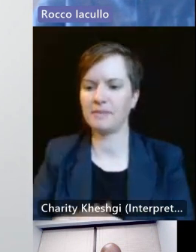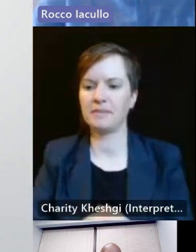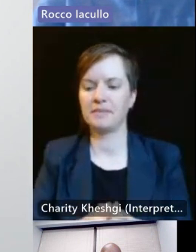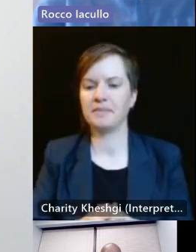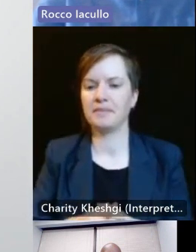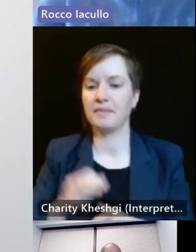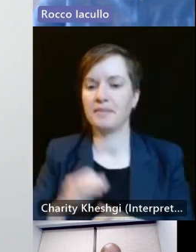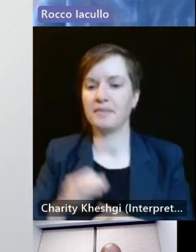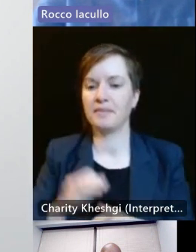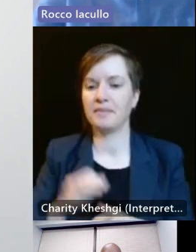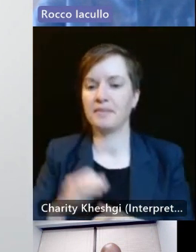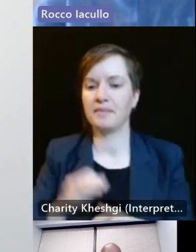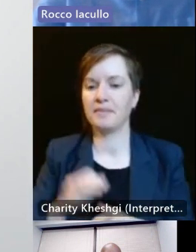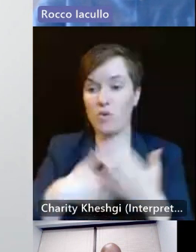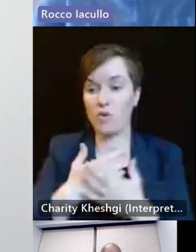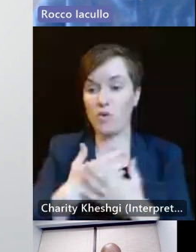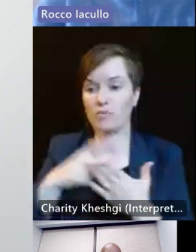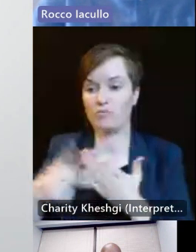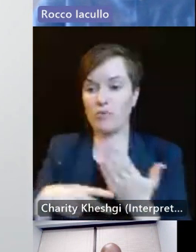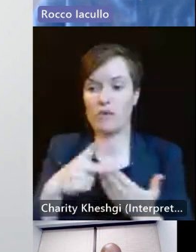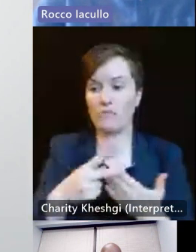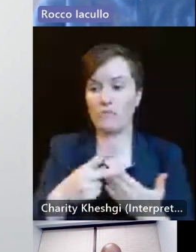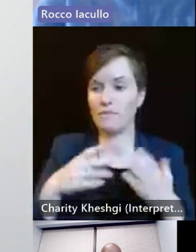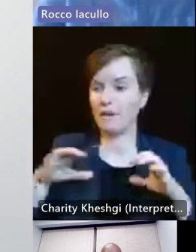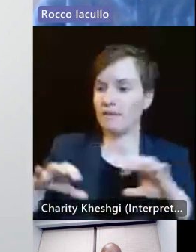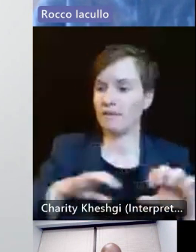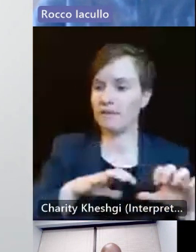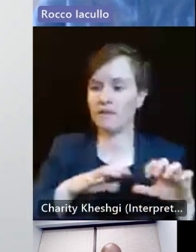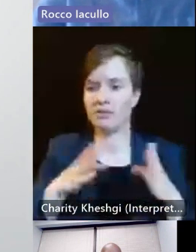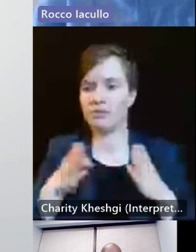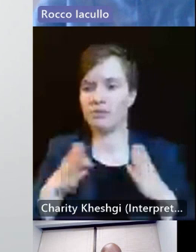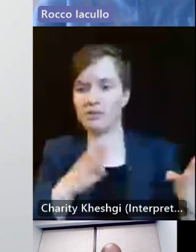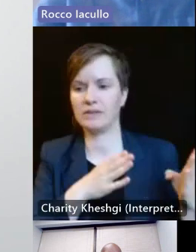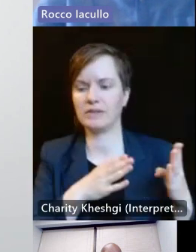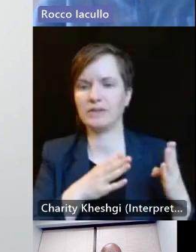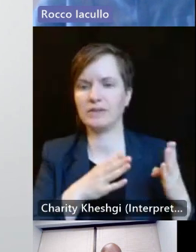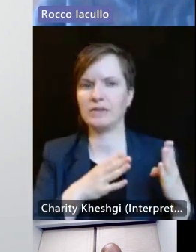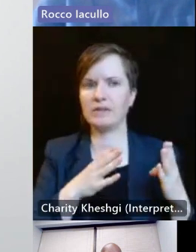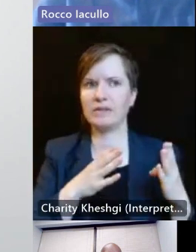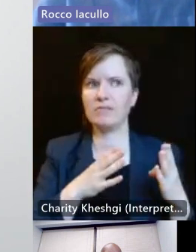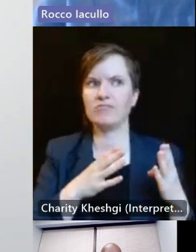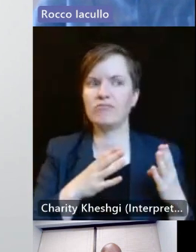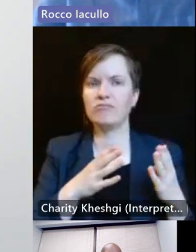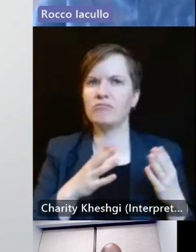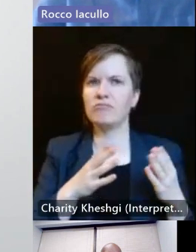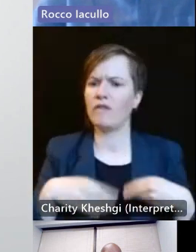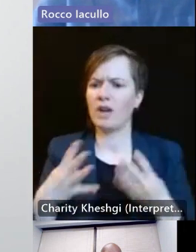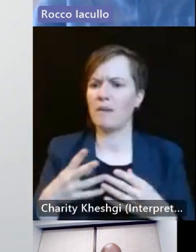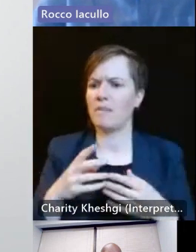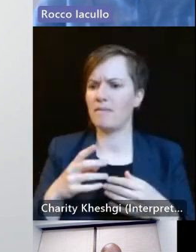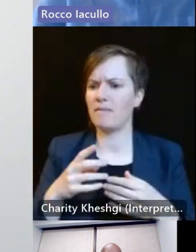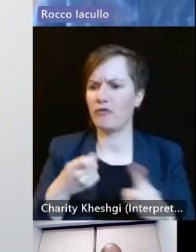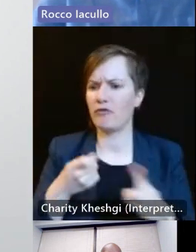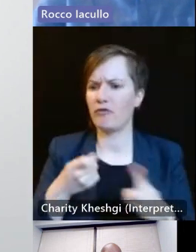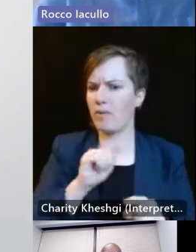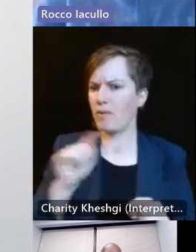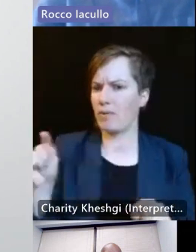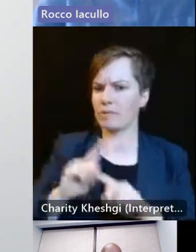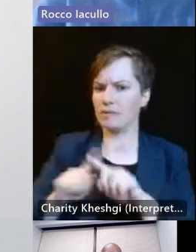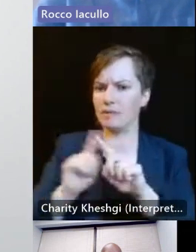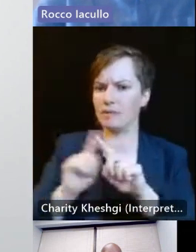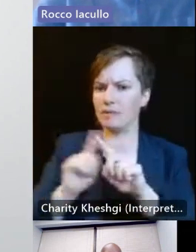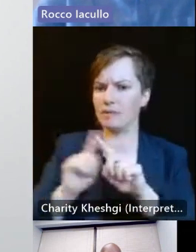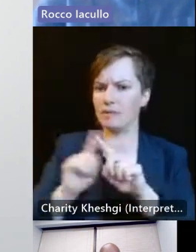and services that are provided by those entities, and